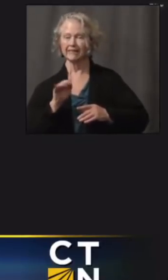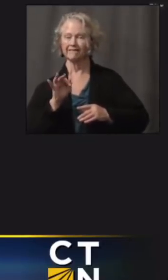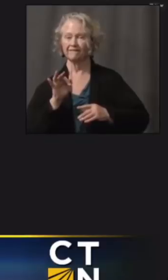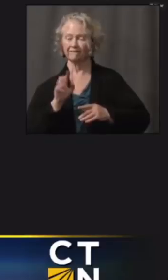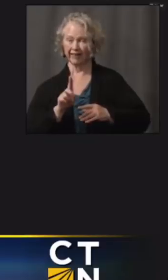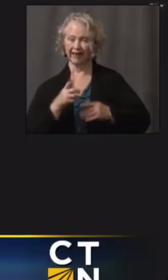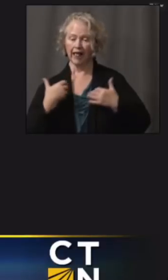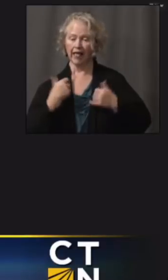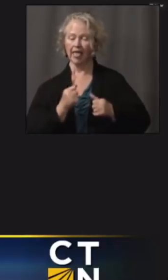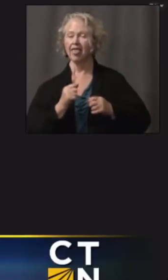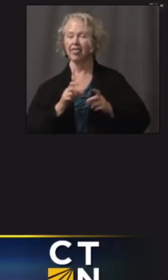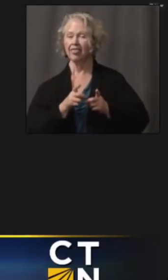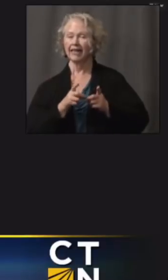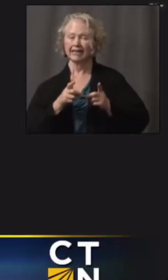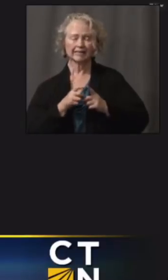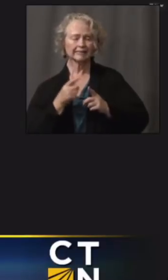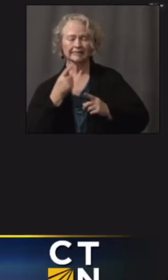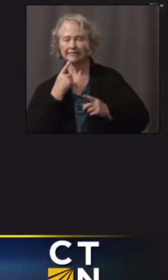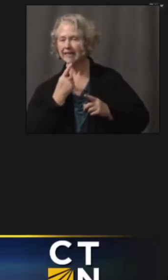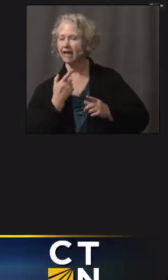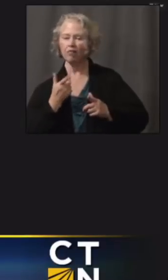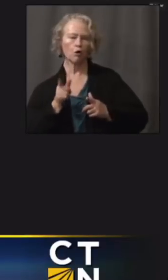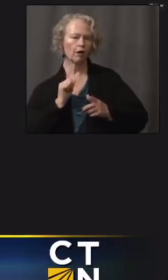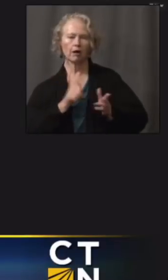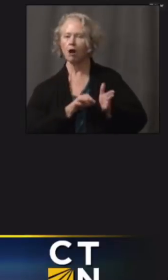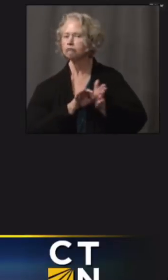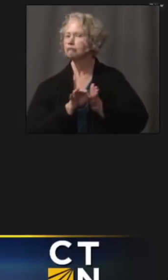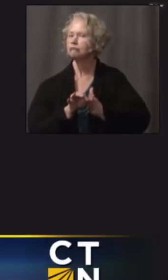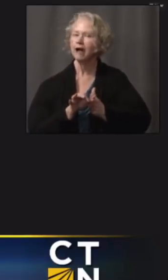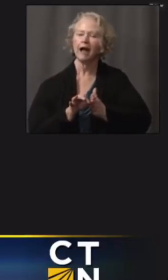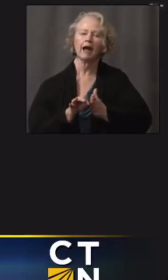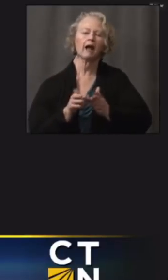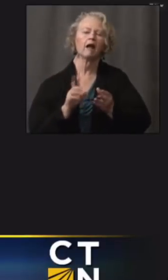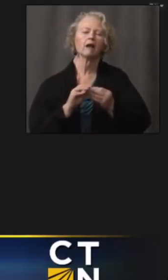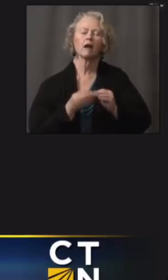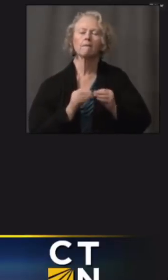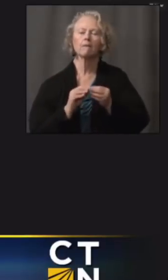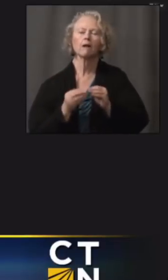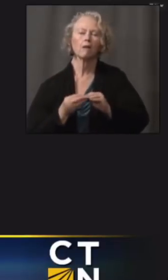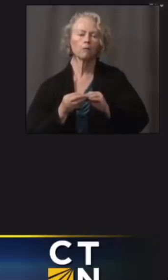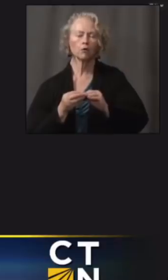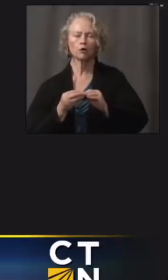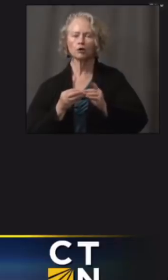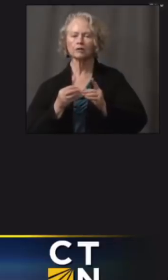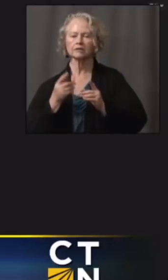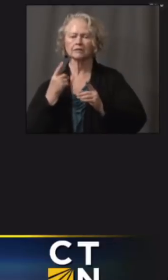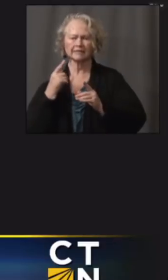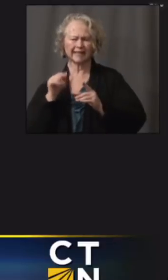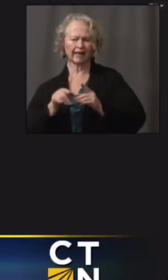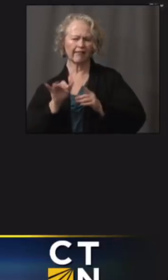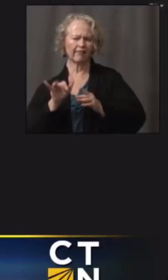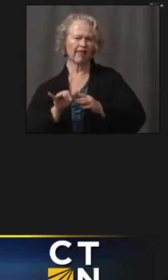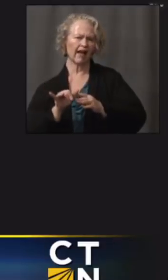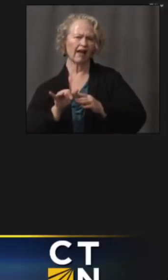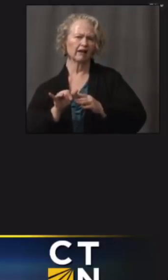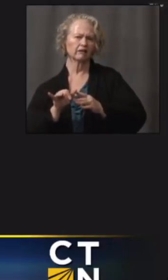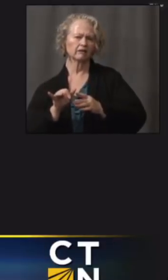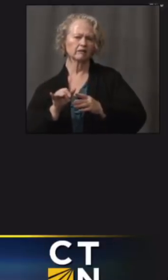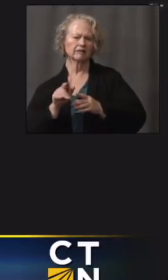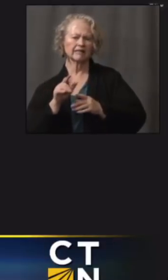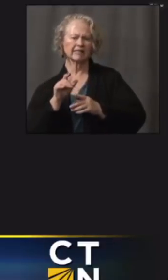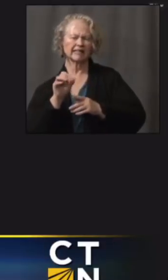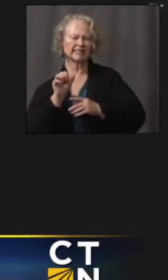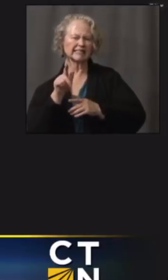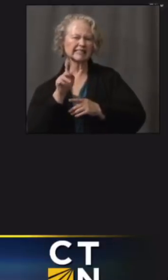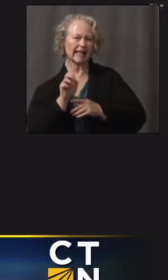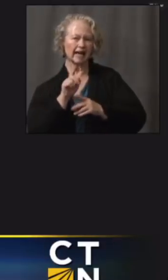said that the district is no longer tracking and reporting case numbers independent of the state report that's coming out because of the